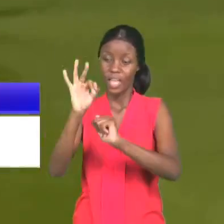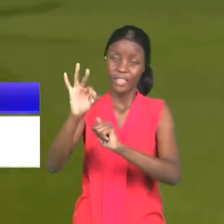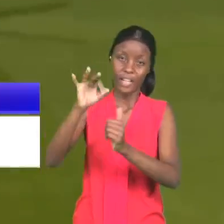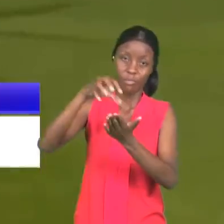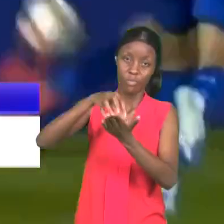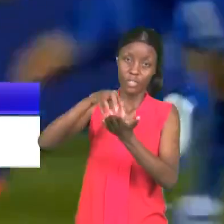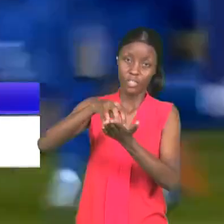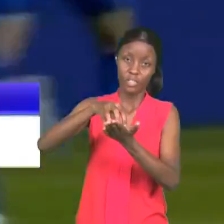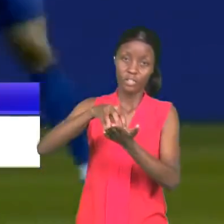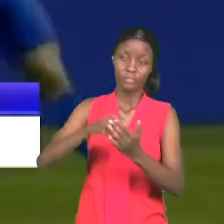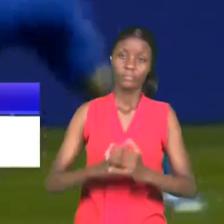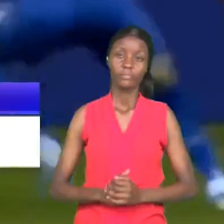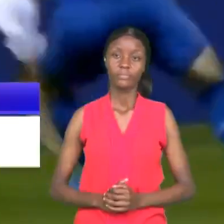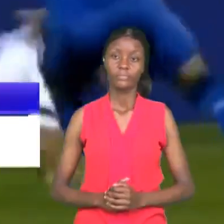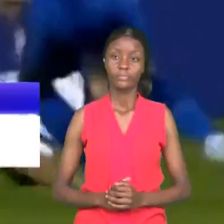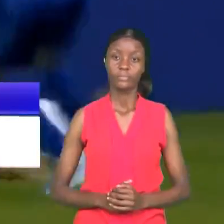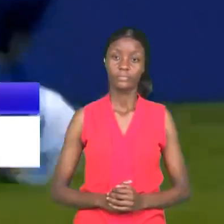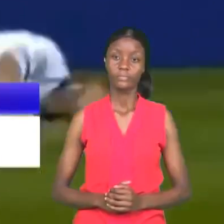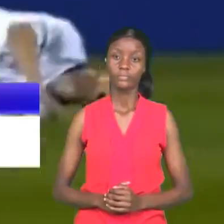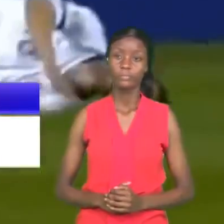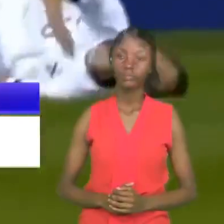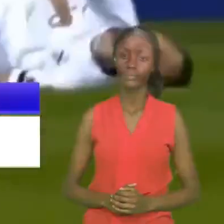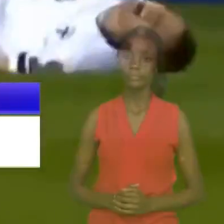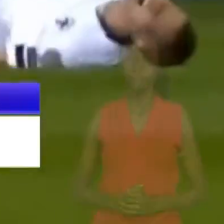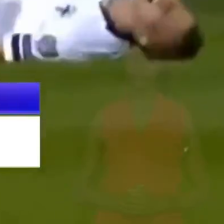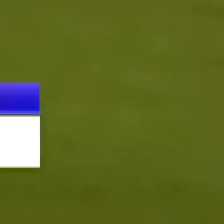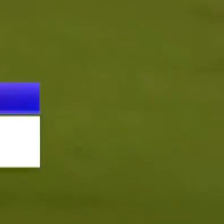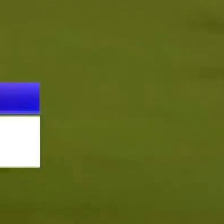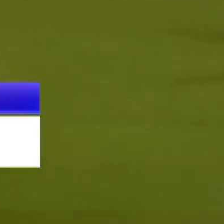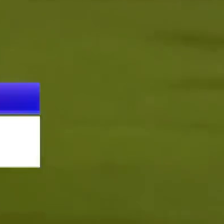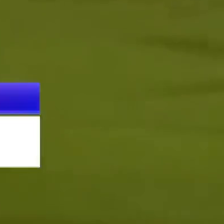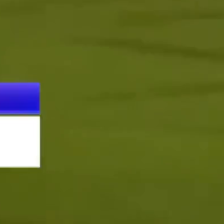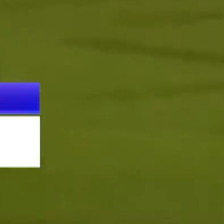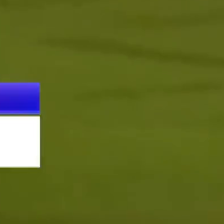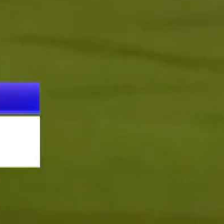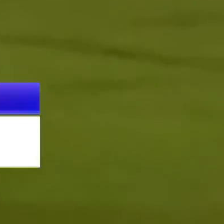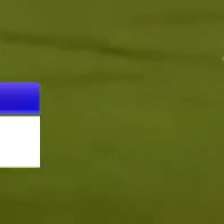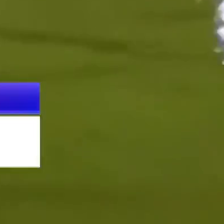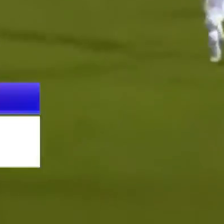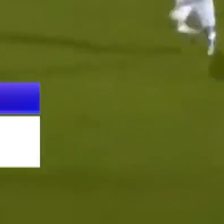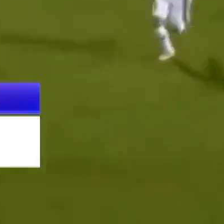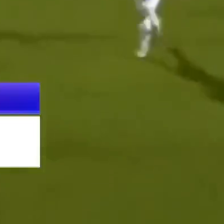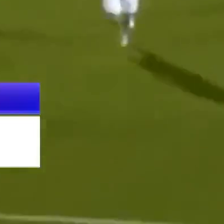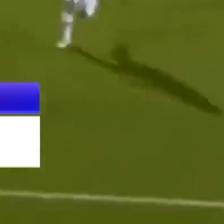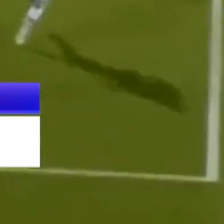Armenia. That is maybe the Texas.